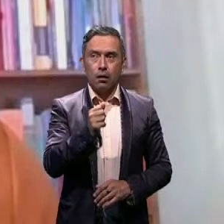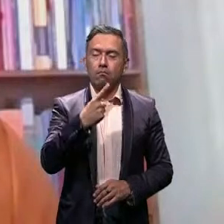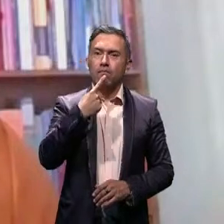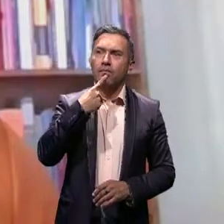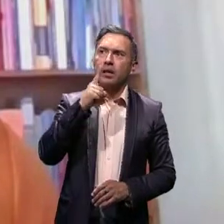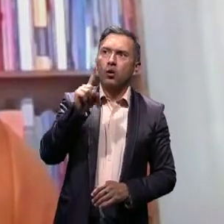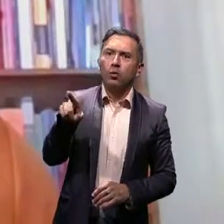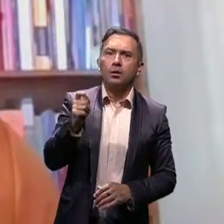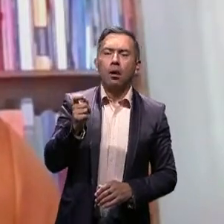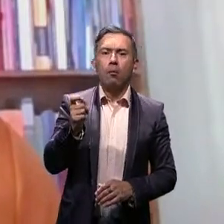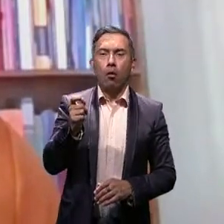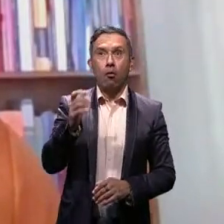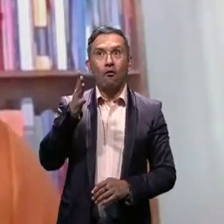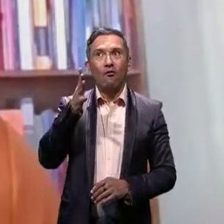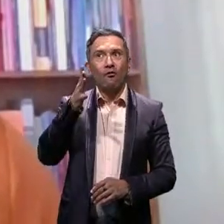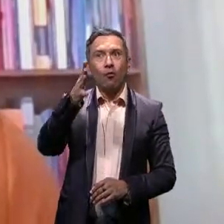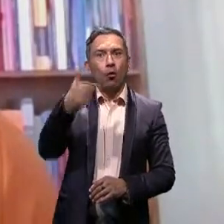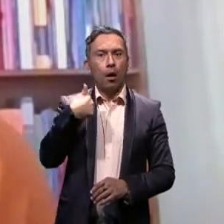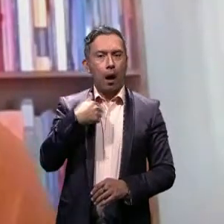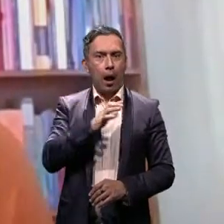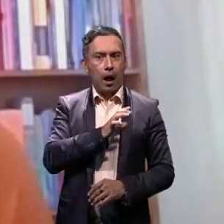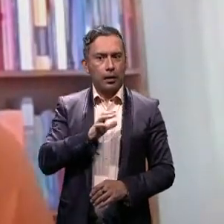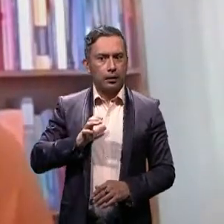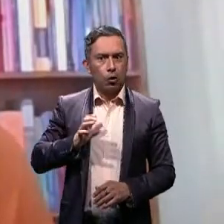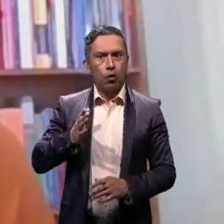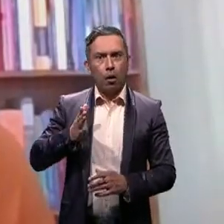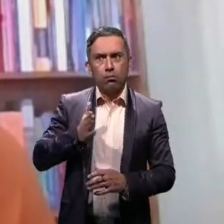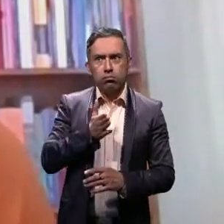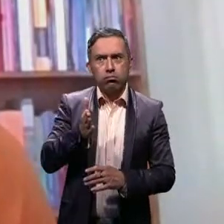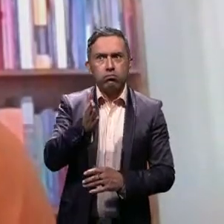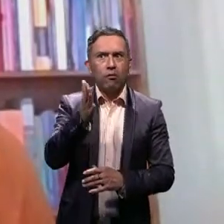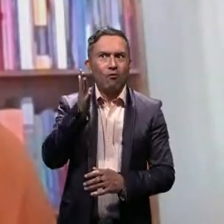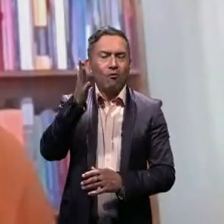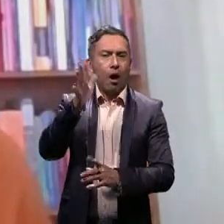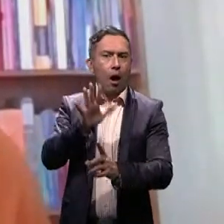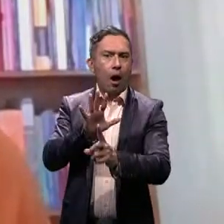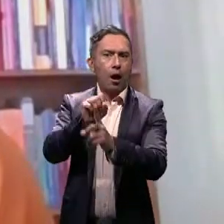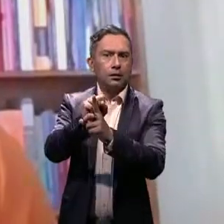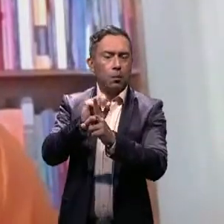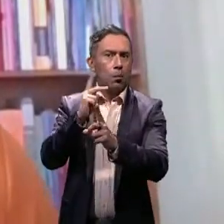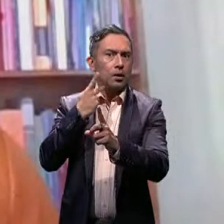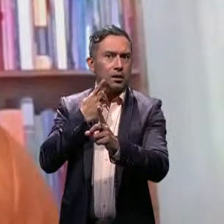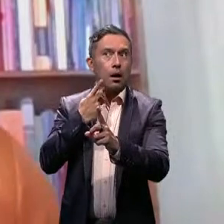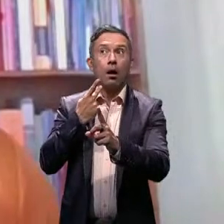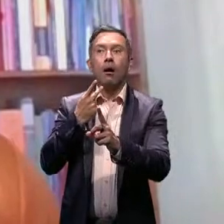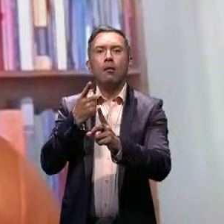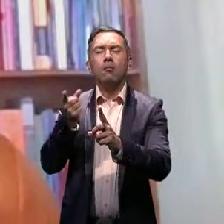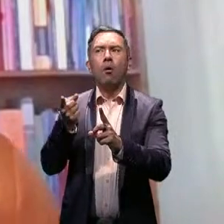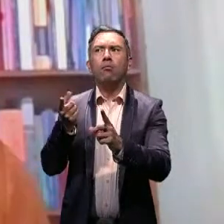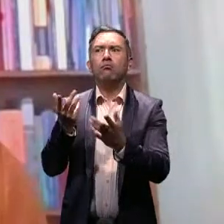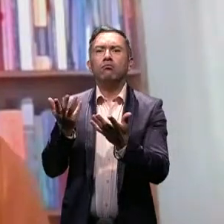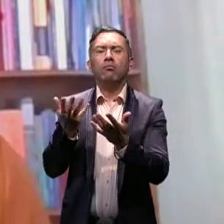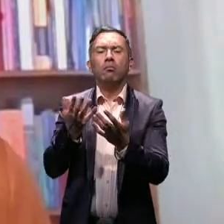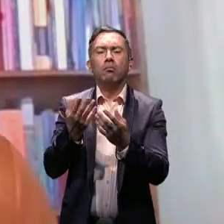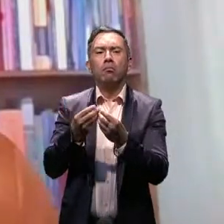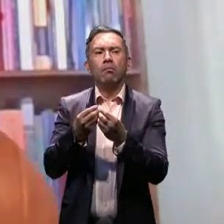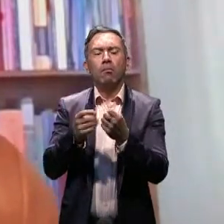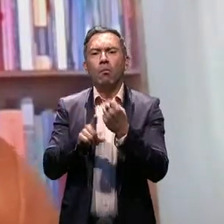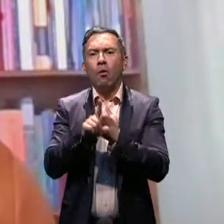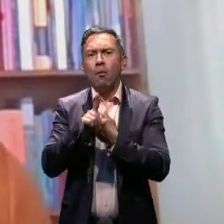of cost, not only for her political career, but also what this can